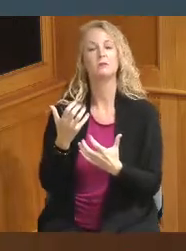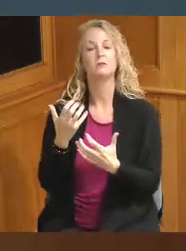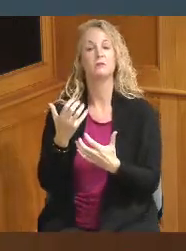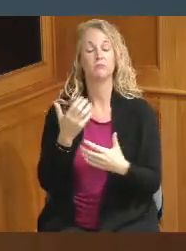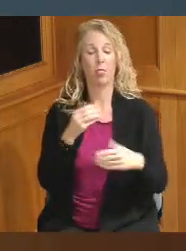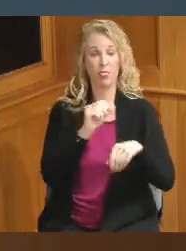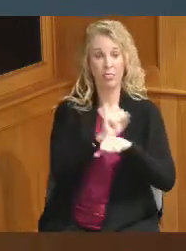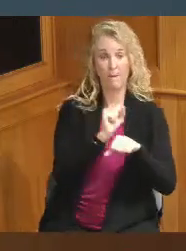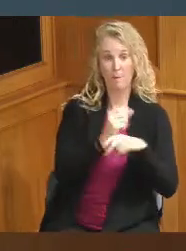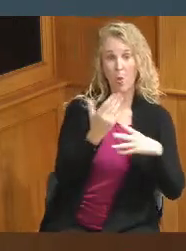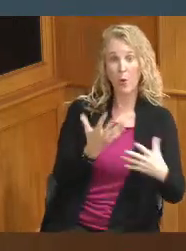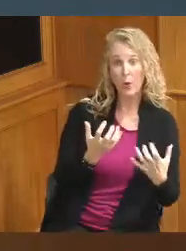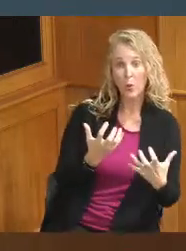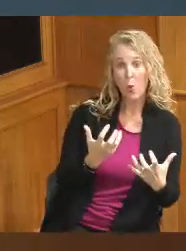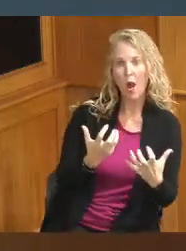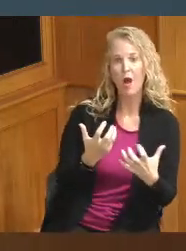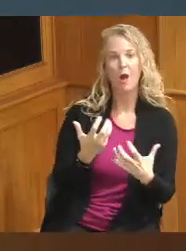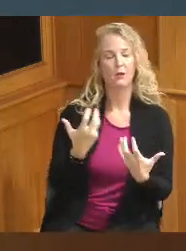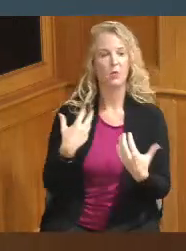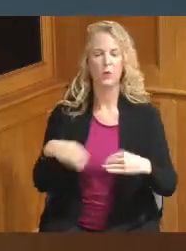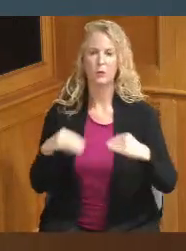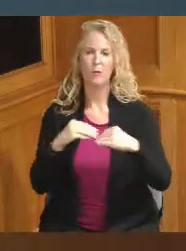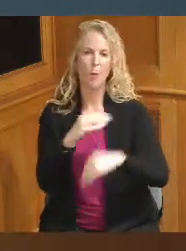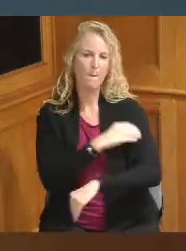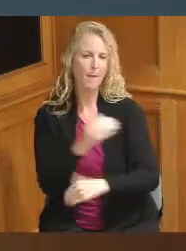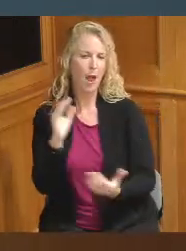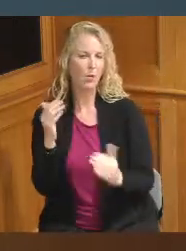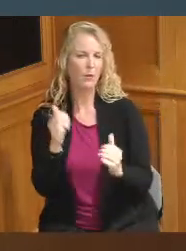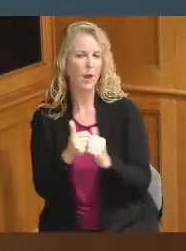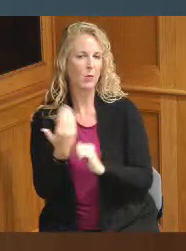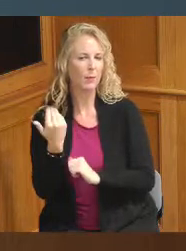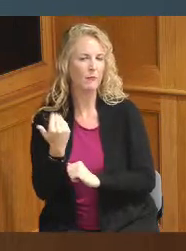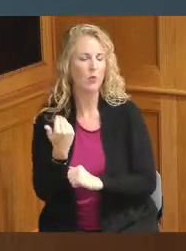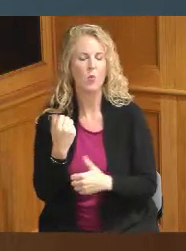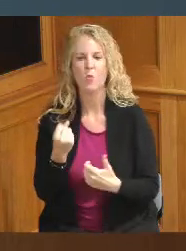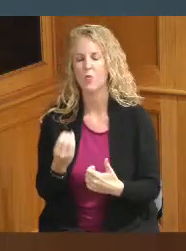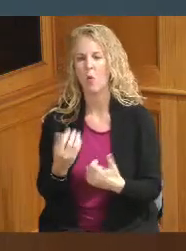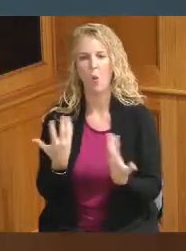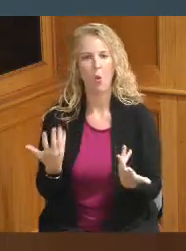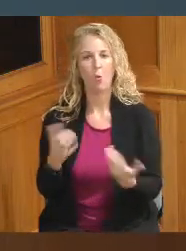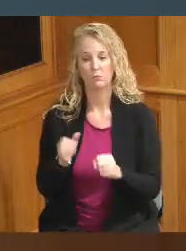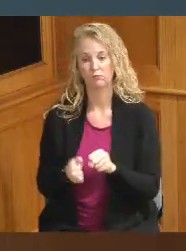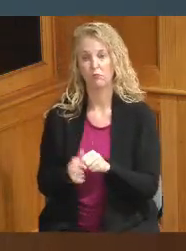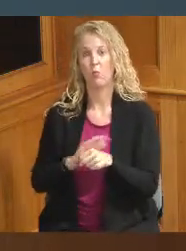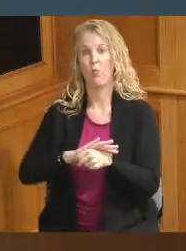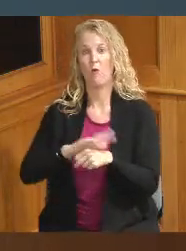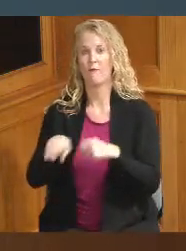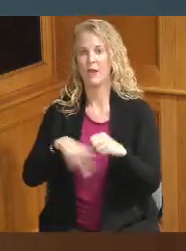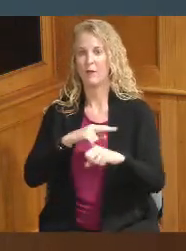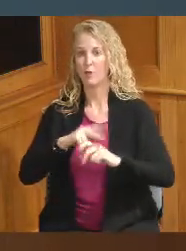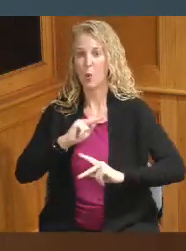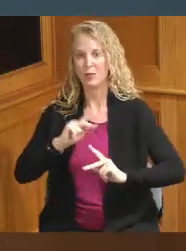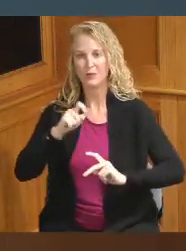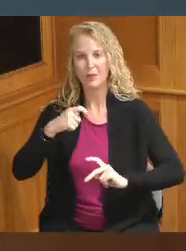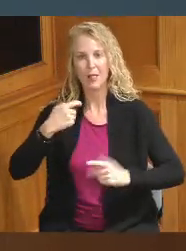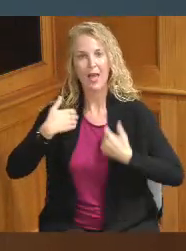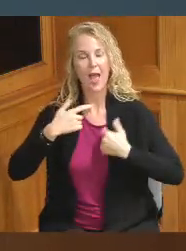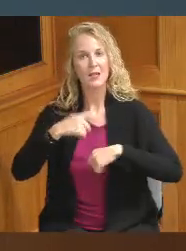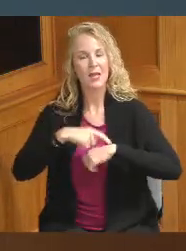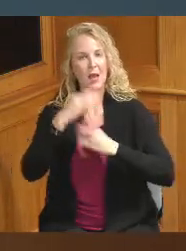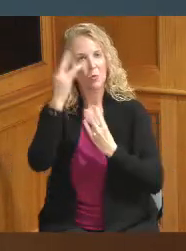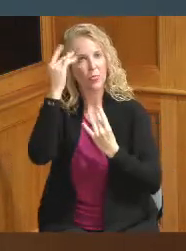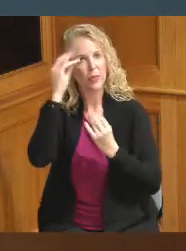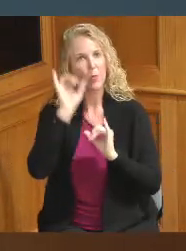employee is looking for now, the employee has more power than ever before. COVID, they had a chance to think about it and say, hey, I might want